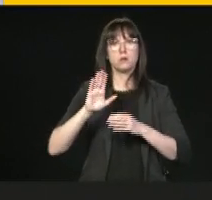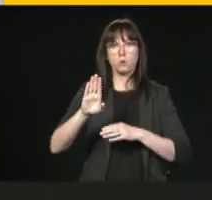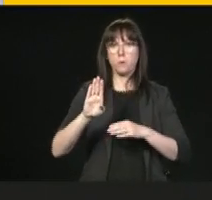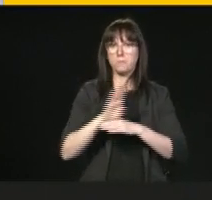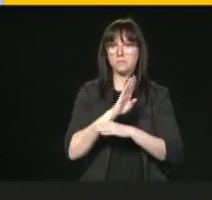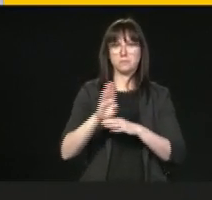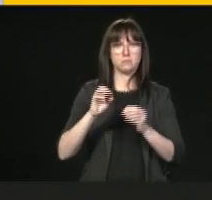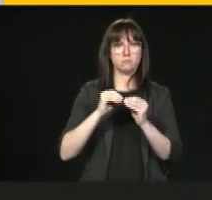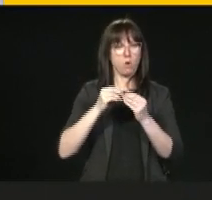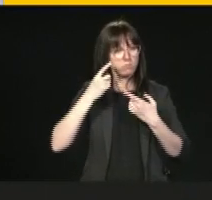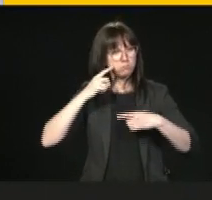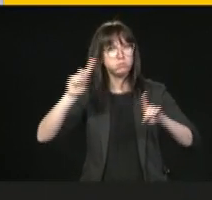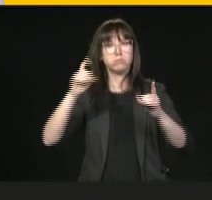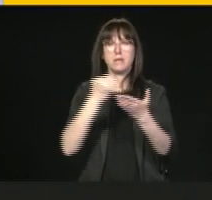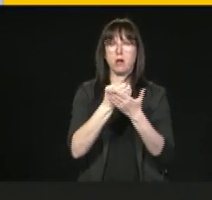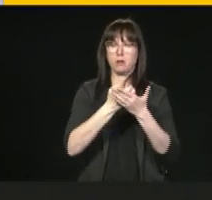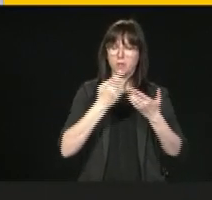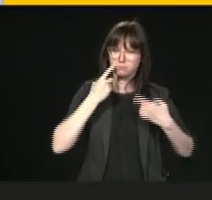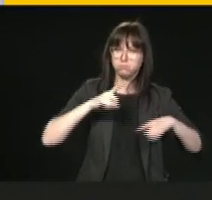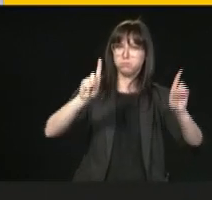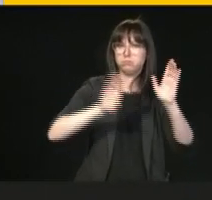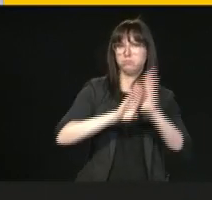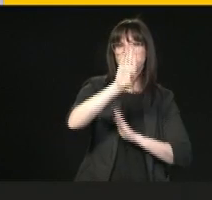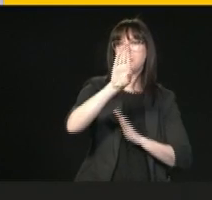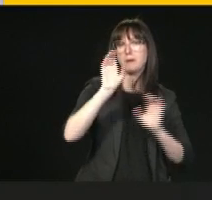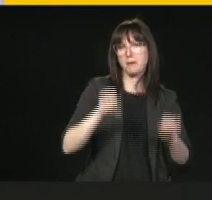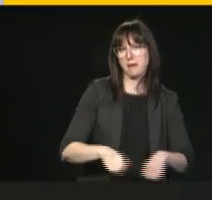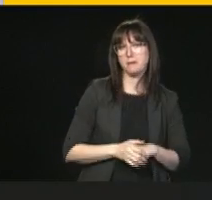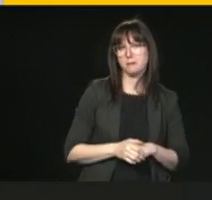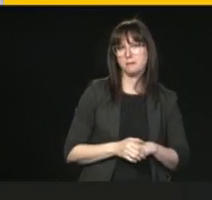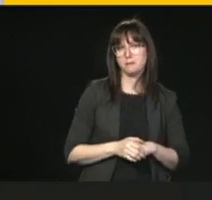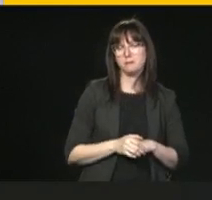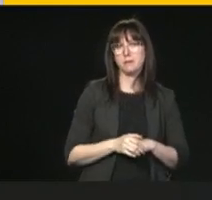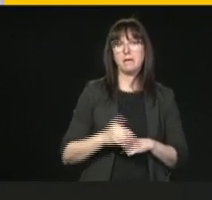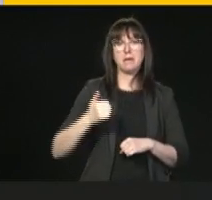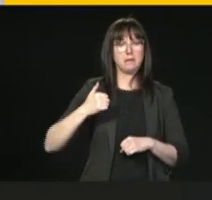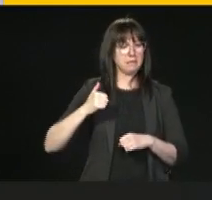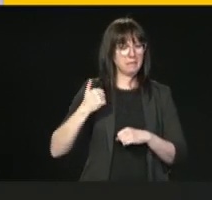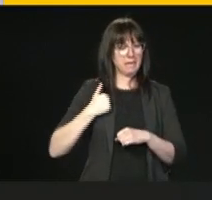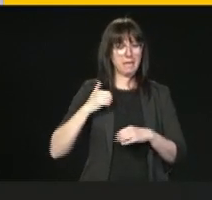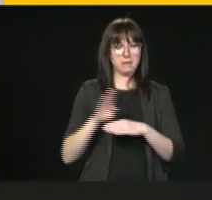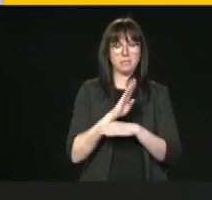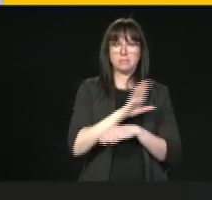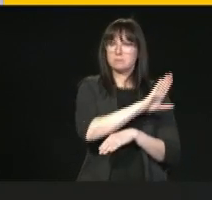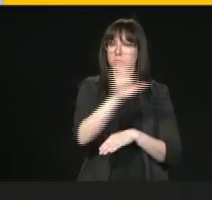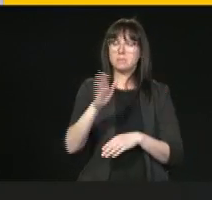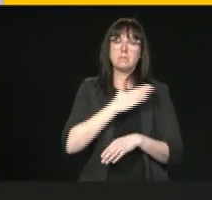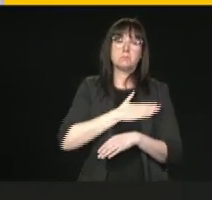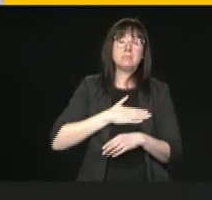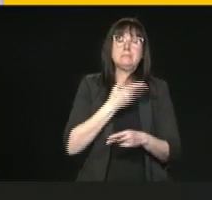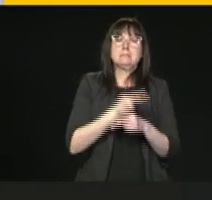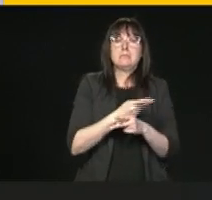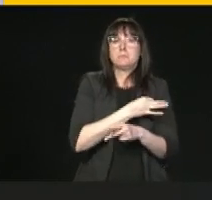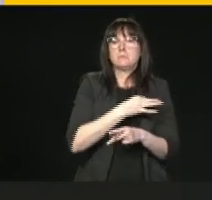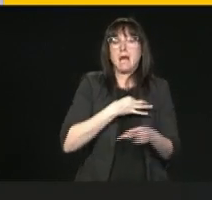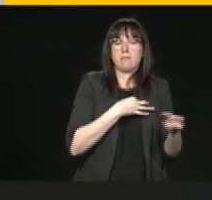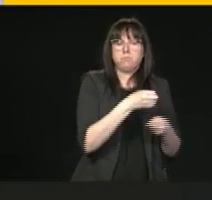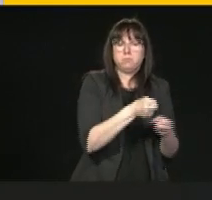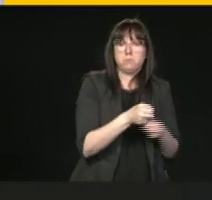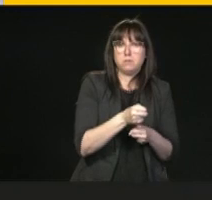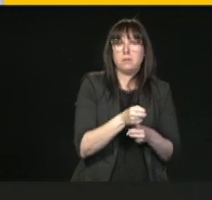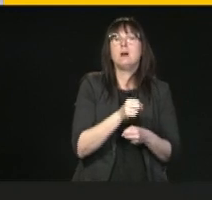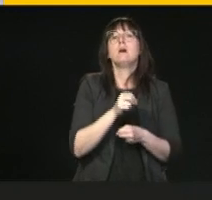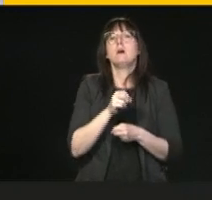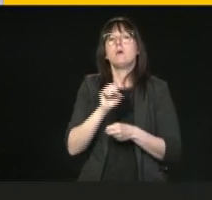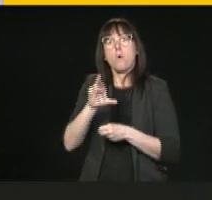and prosperous economy. So to businesses across the country, please keep your workers on the payroll or think of hiring